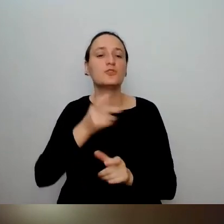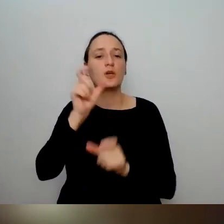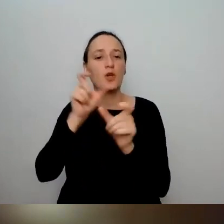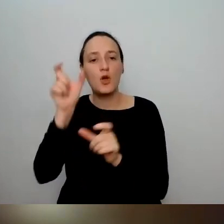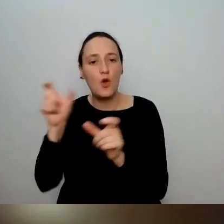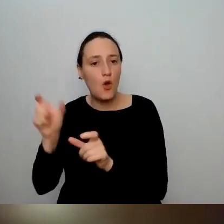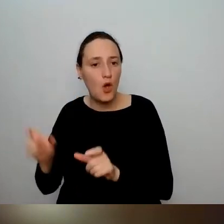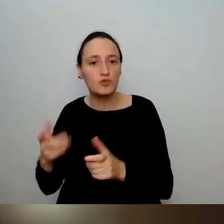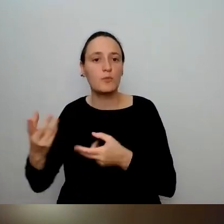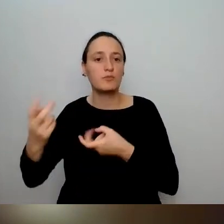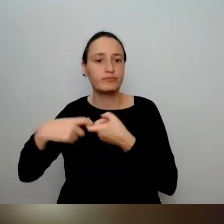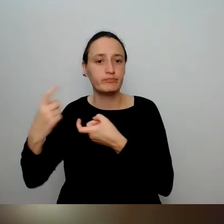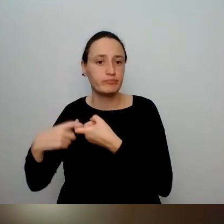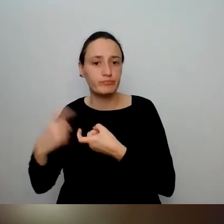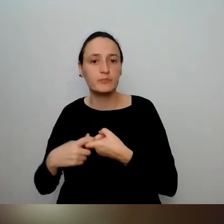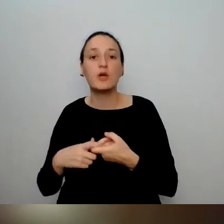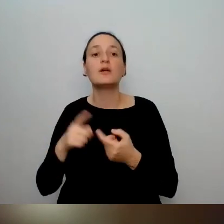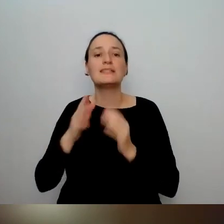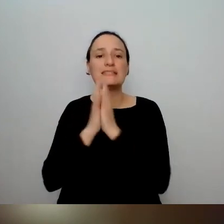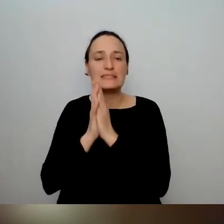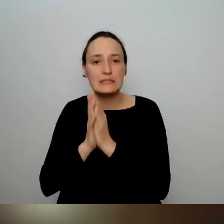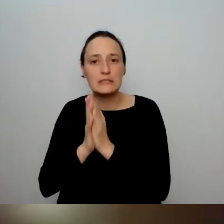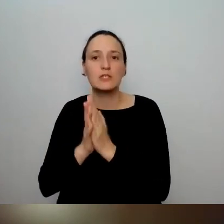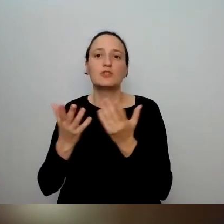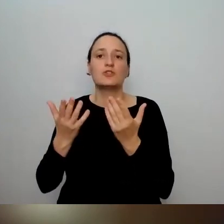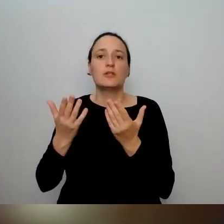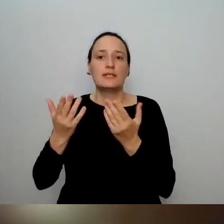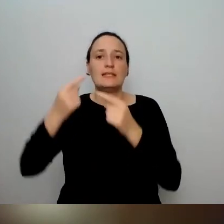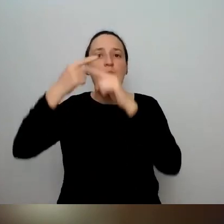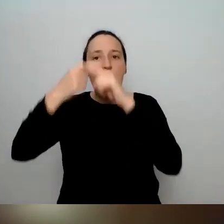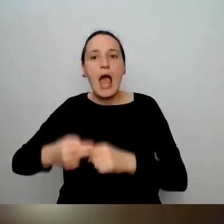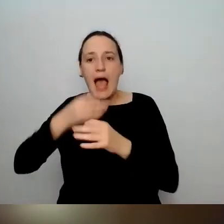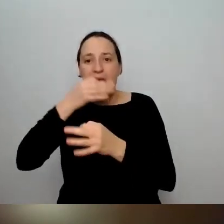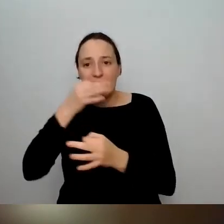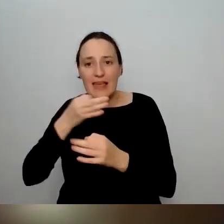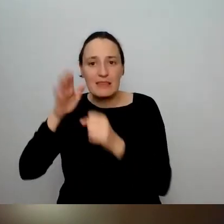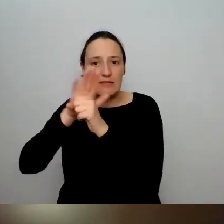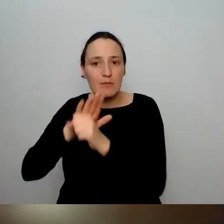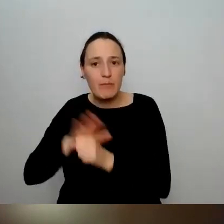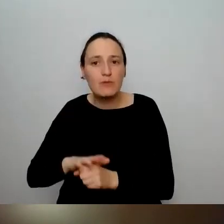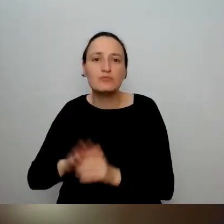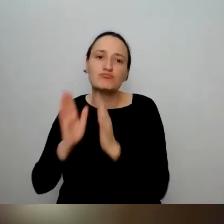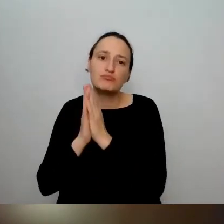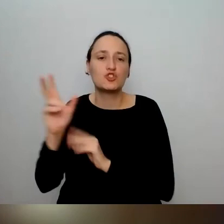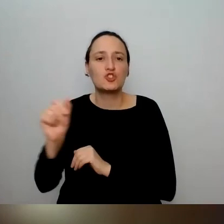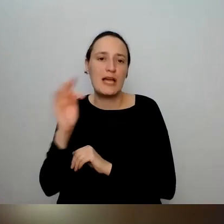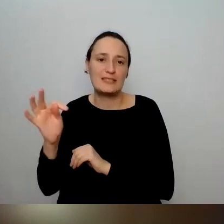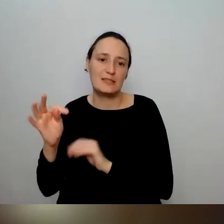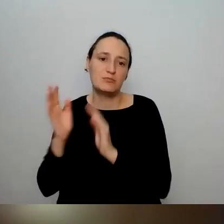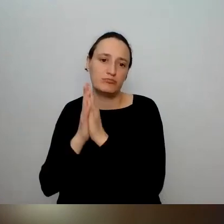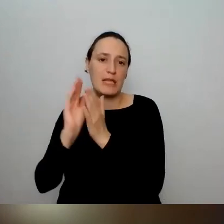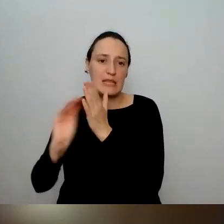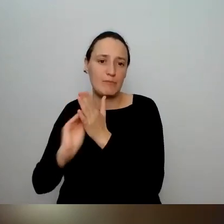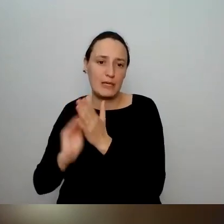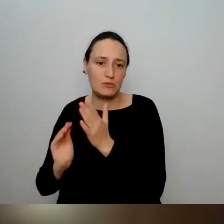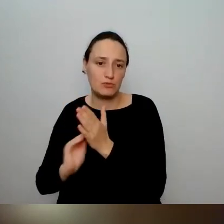rate whether you enjoyed today's meeting or not. So please post your rating in the chat, any number between